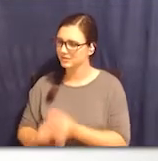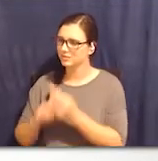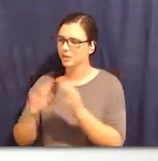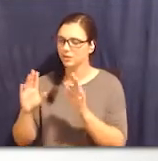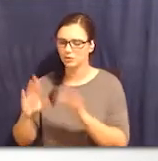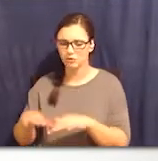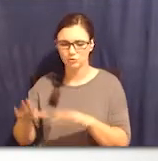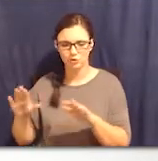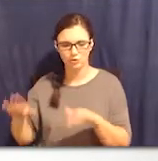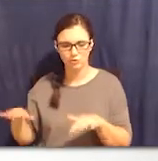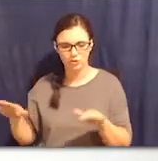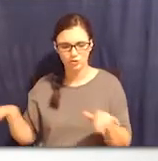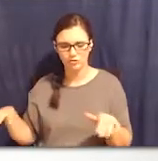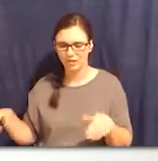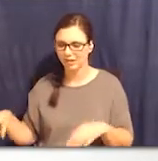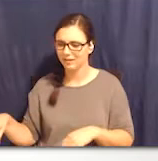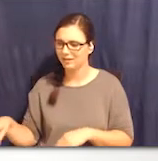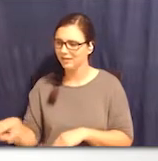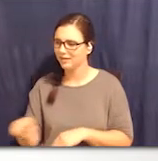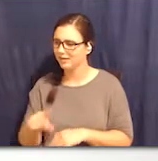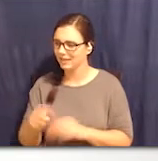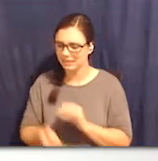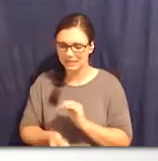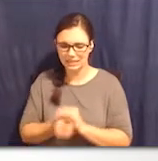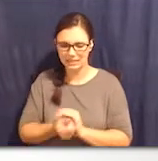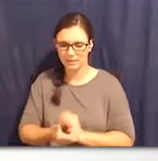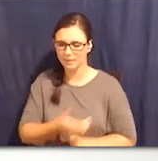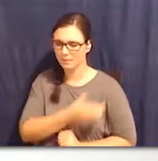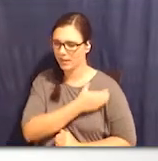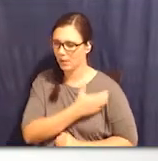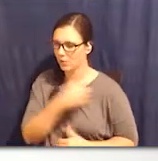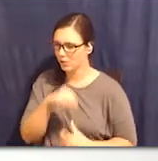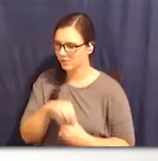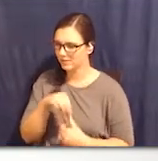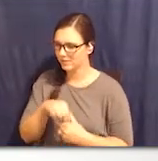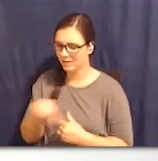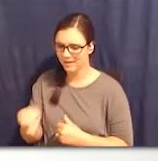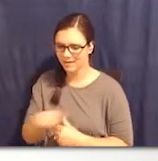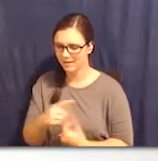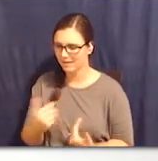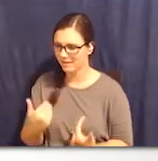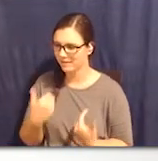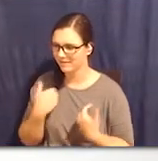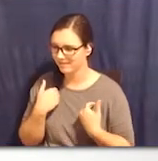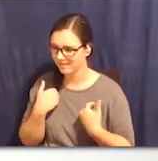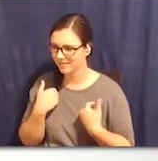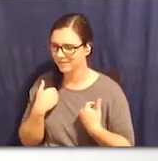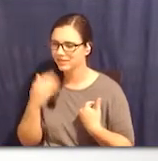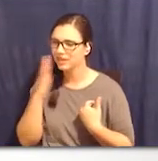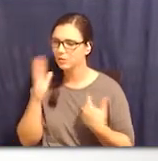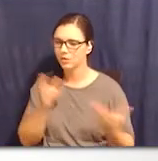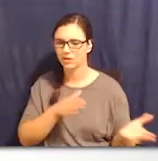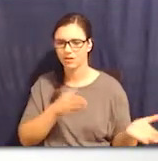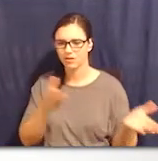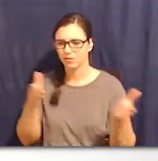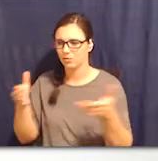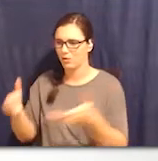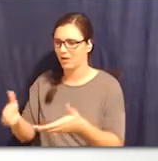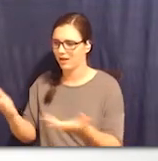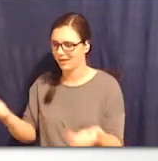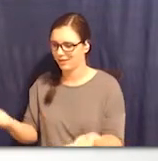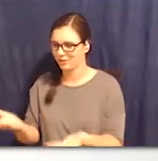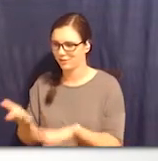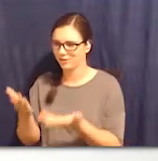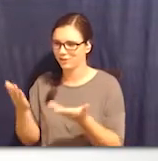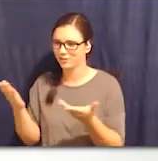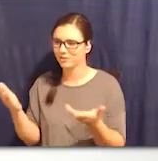At once six special children with hidden powers will